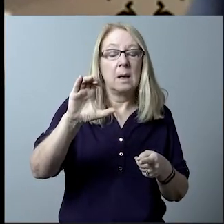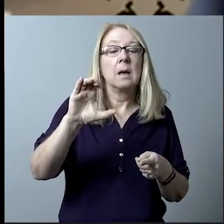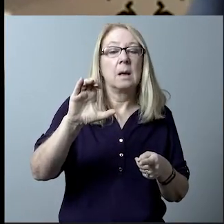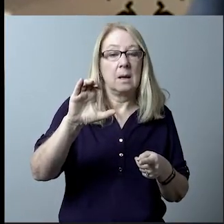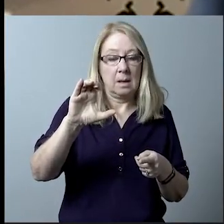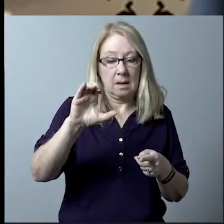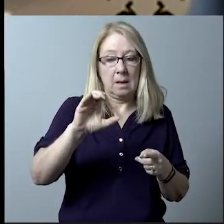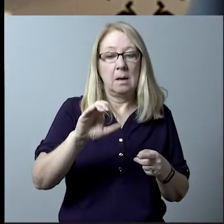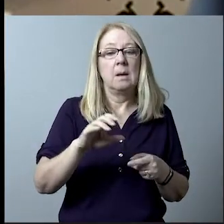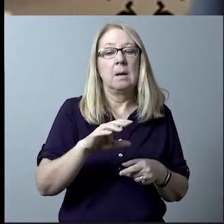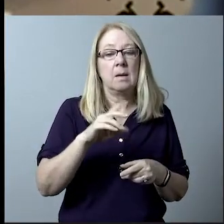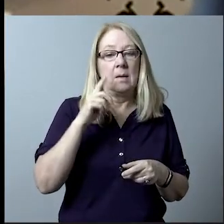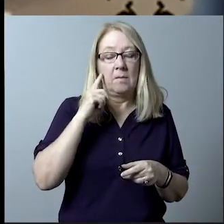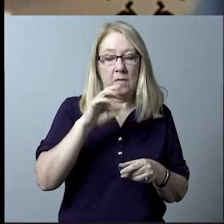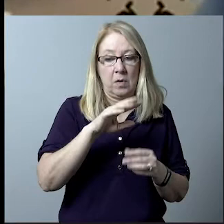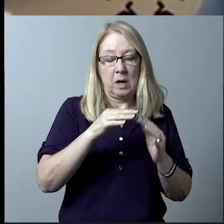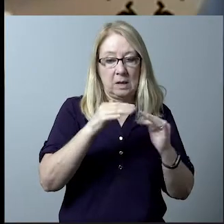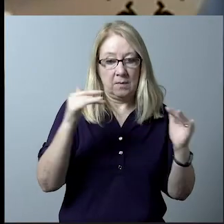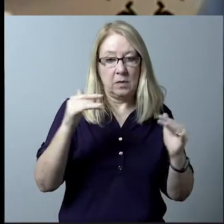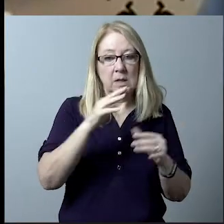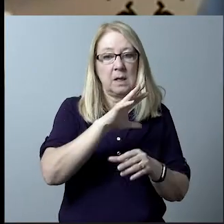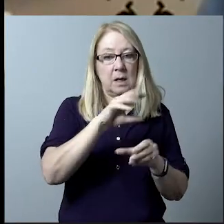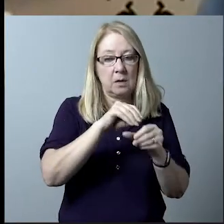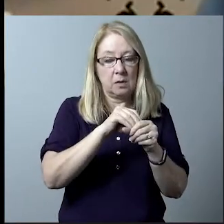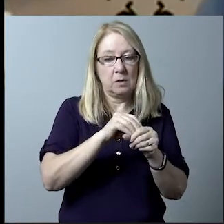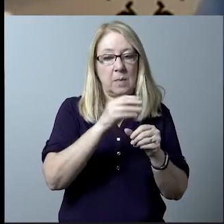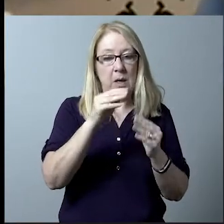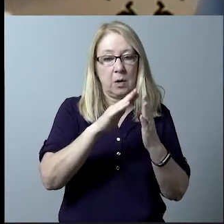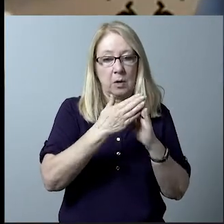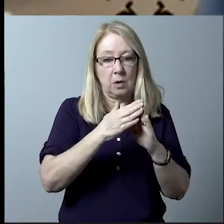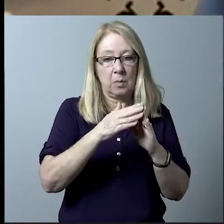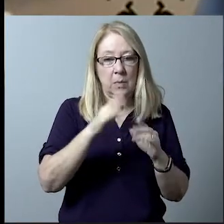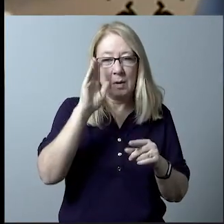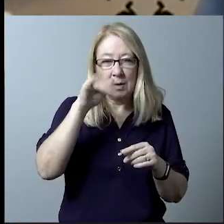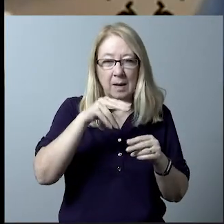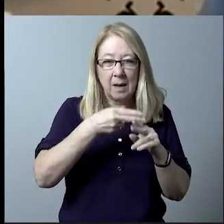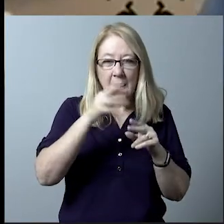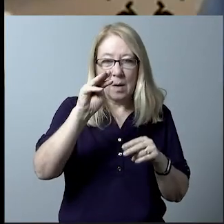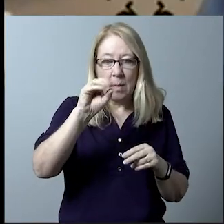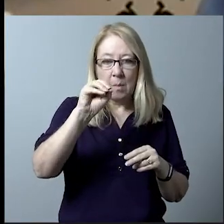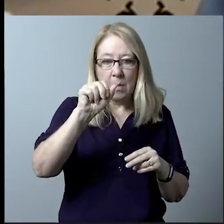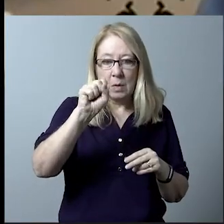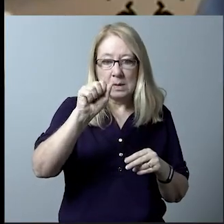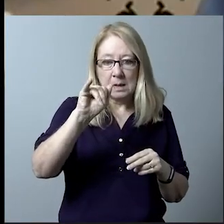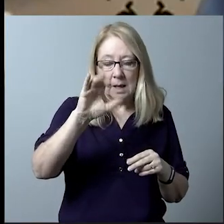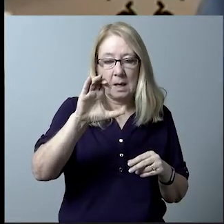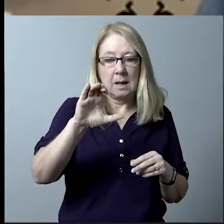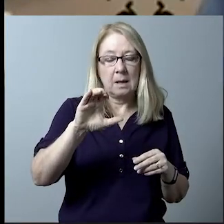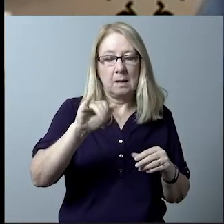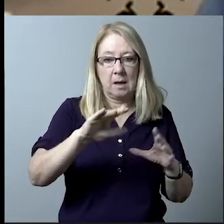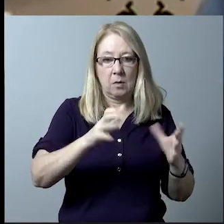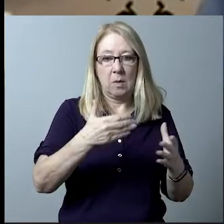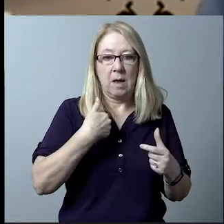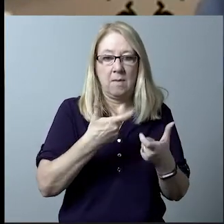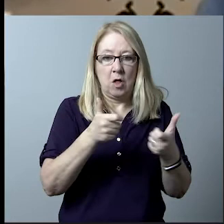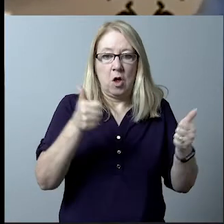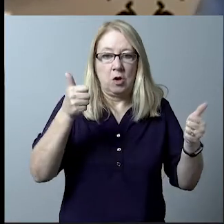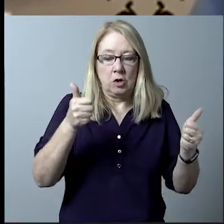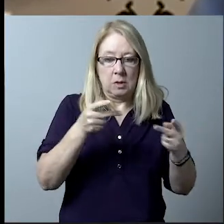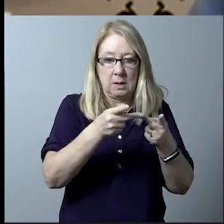multicultural office for student access, inclusiveness, and community. You probably know it by the name